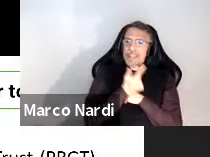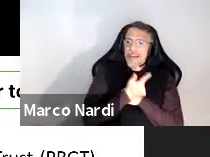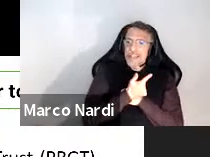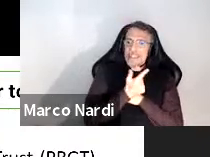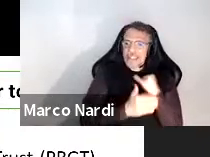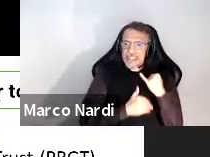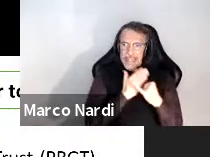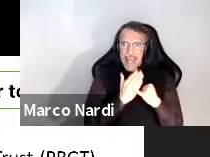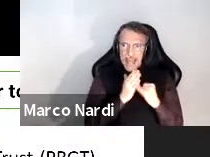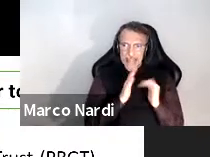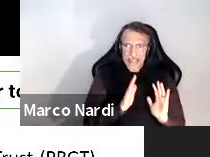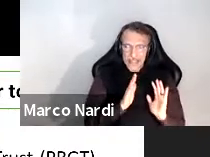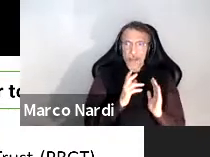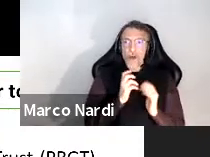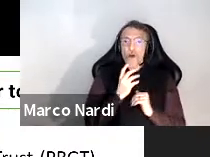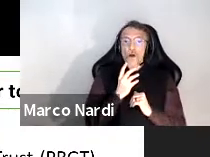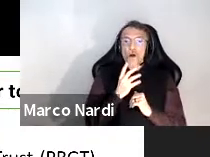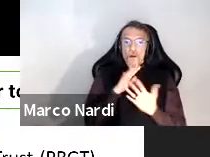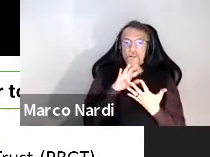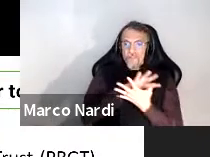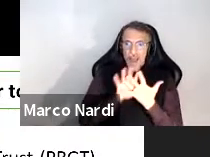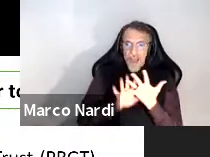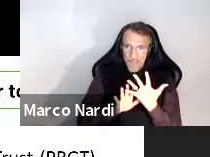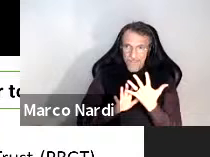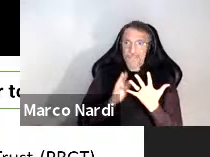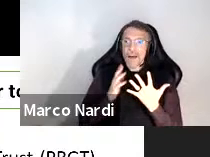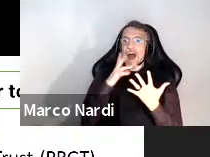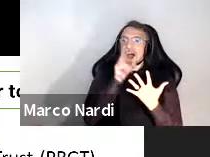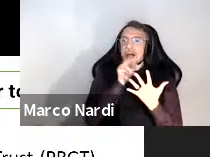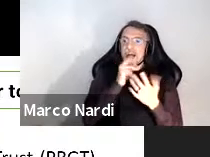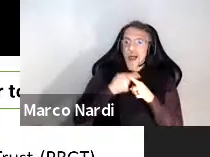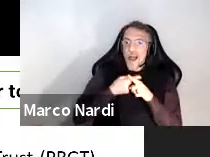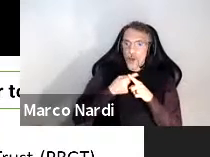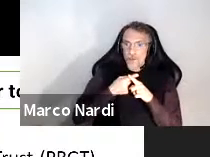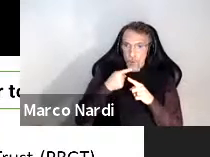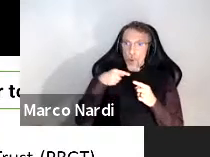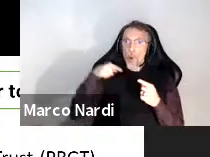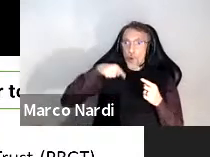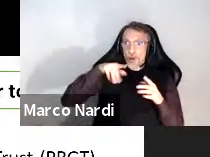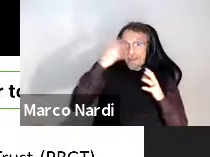2017, the five Anglophone West African countries, of all of them,